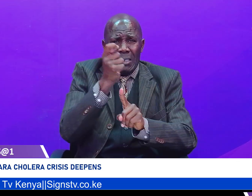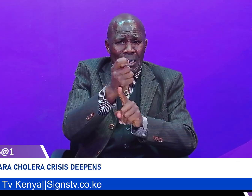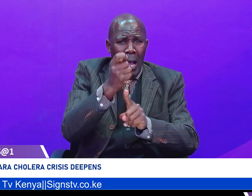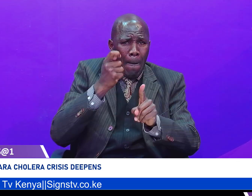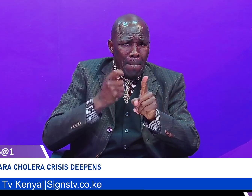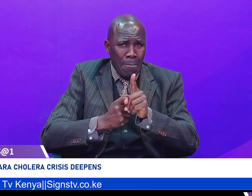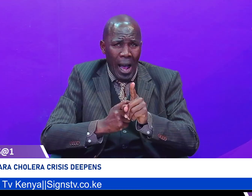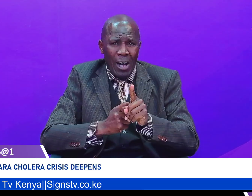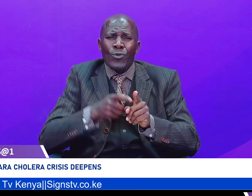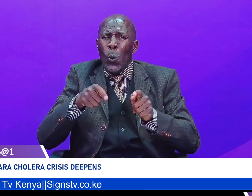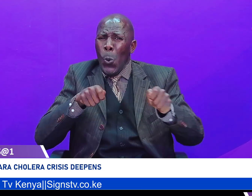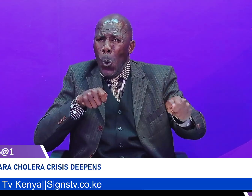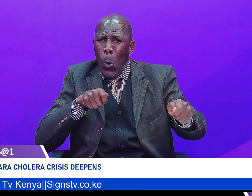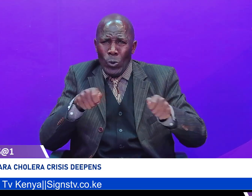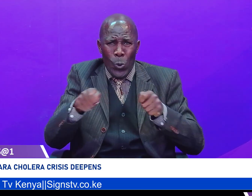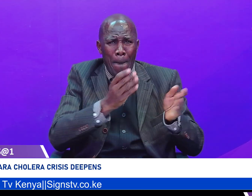strategy.